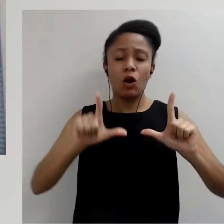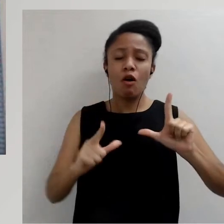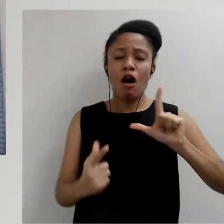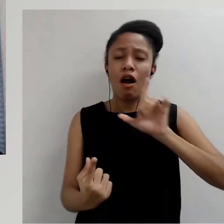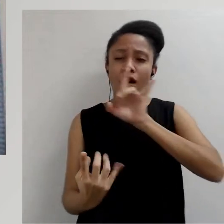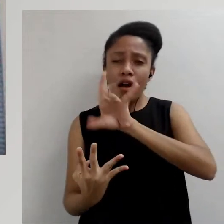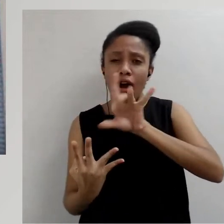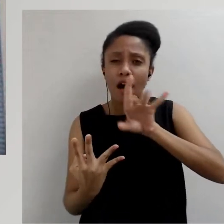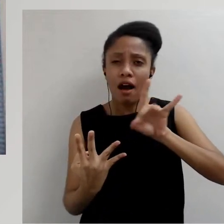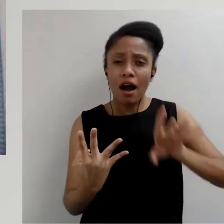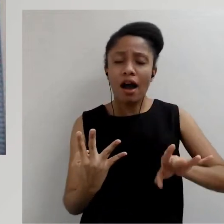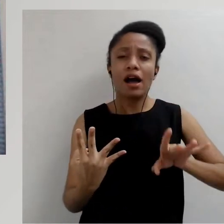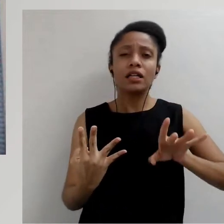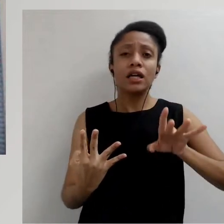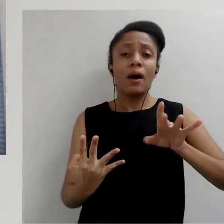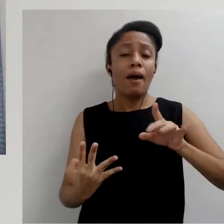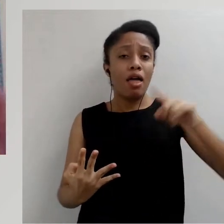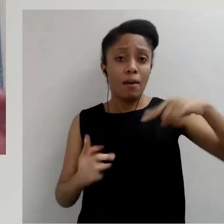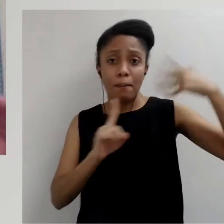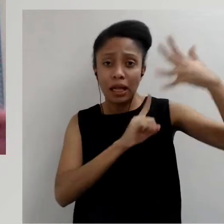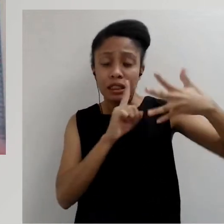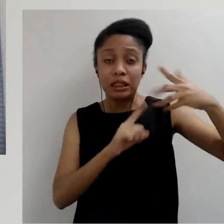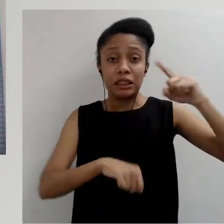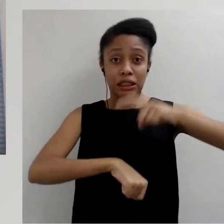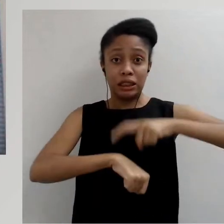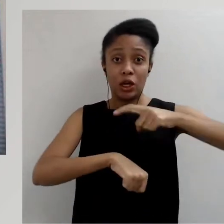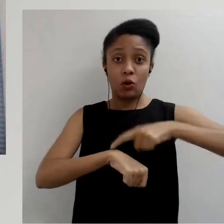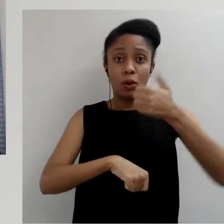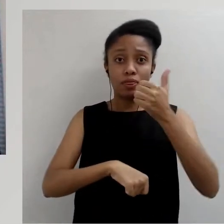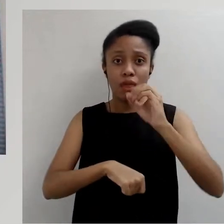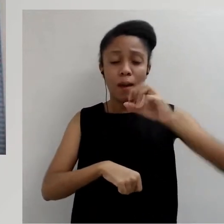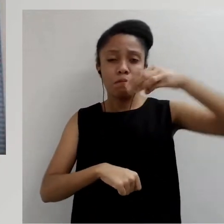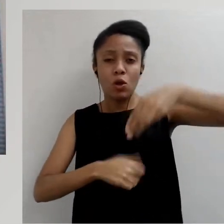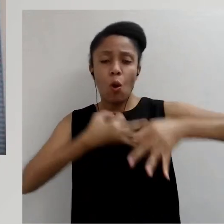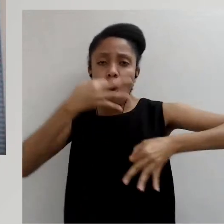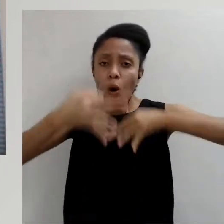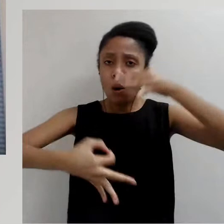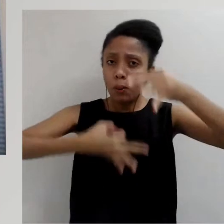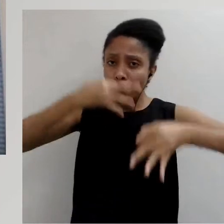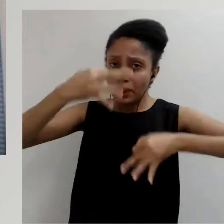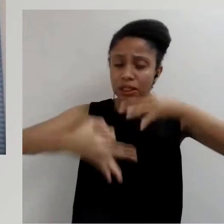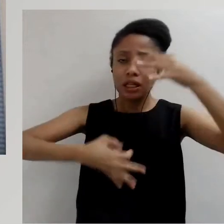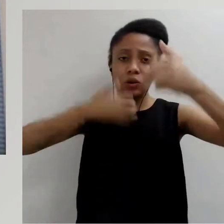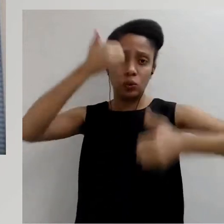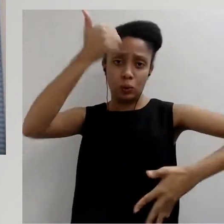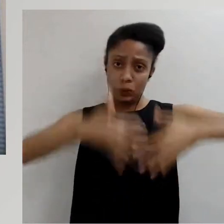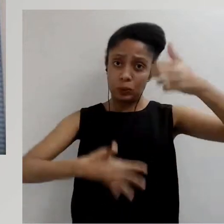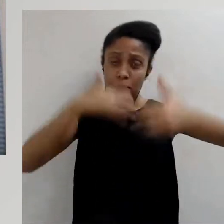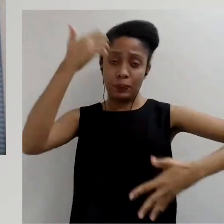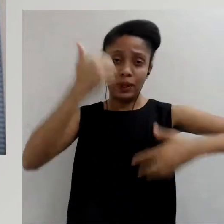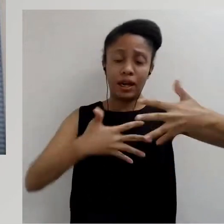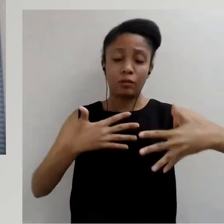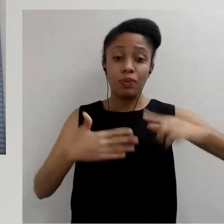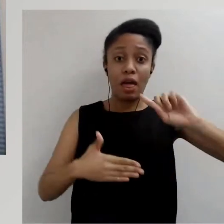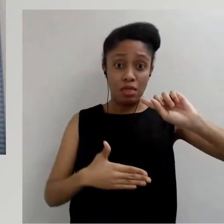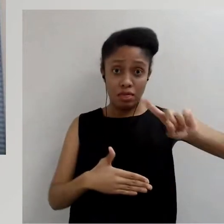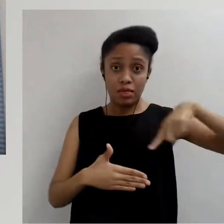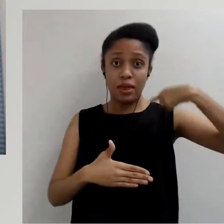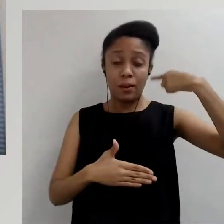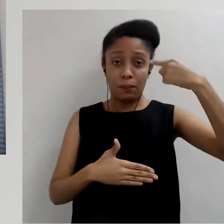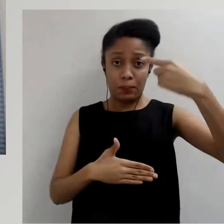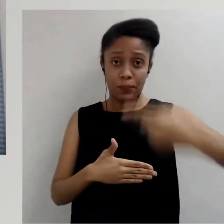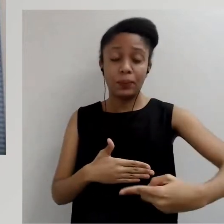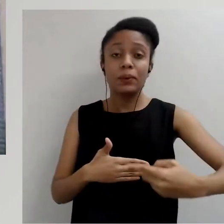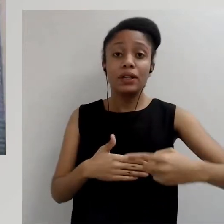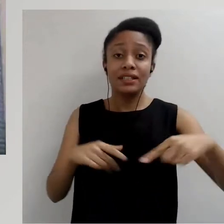live. In this panel, each one will have 10 minutes to talk about their opinions and